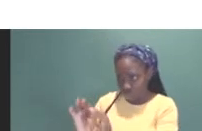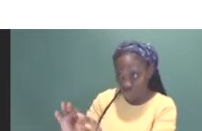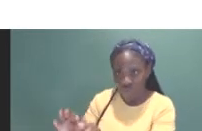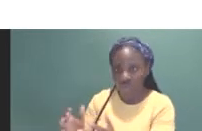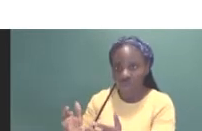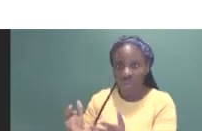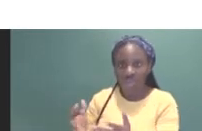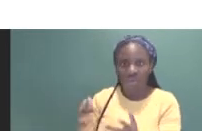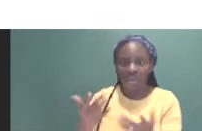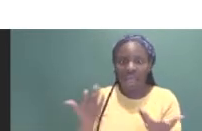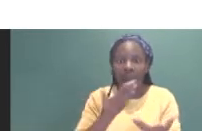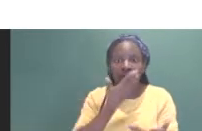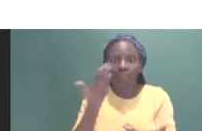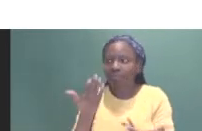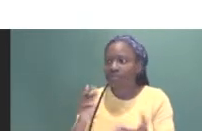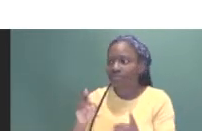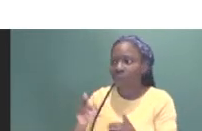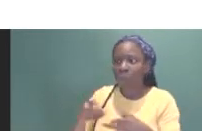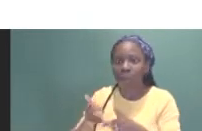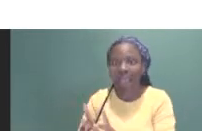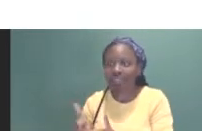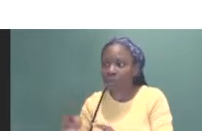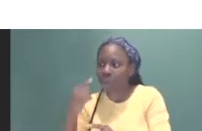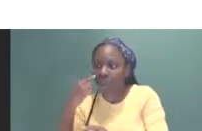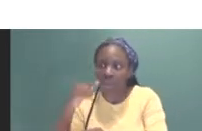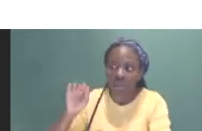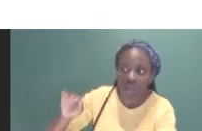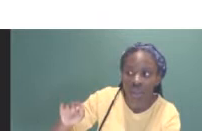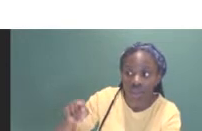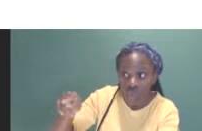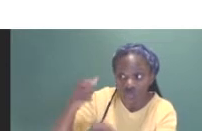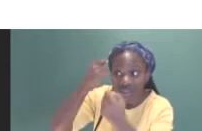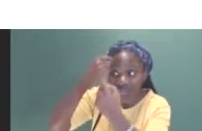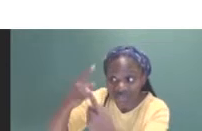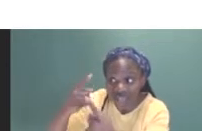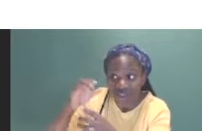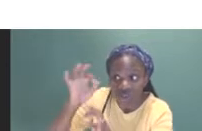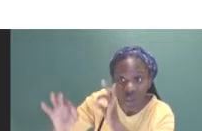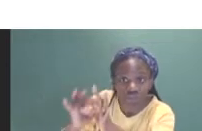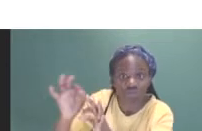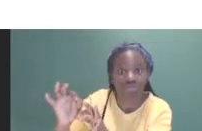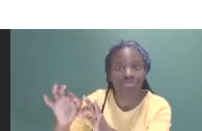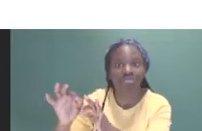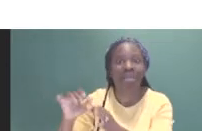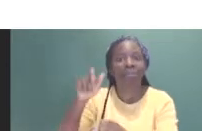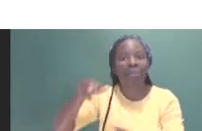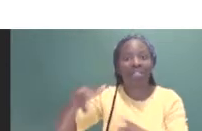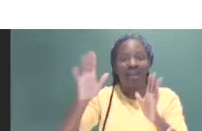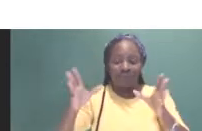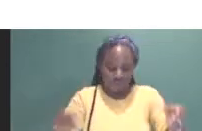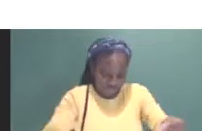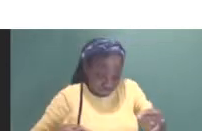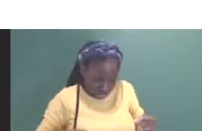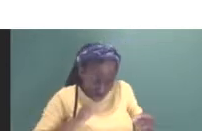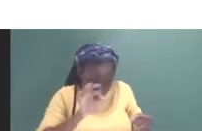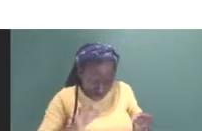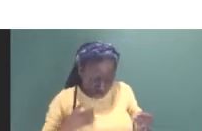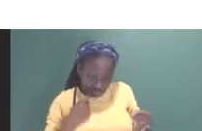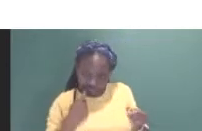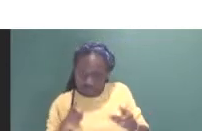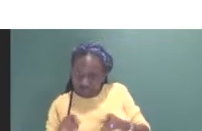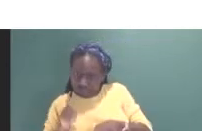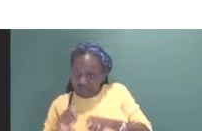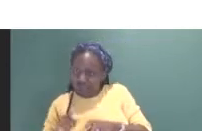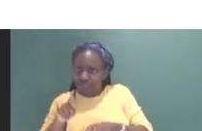of following up as to see whether people actually understood the questions clearly, whether they'd